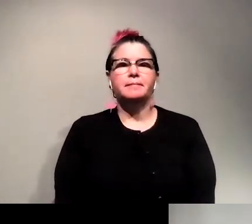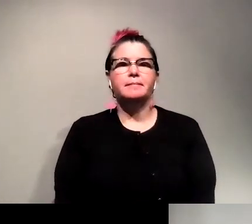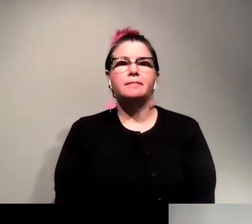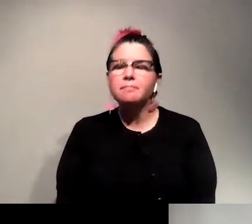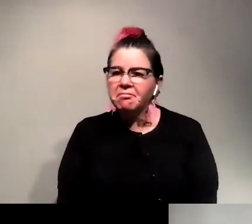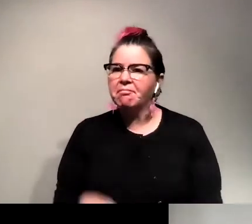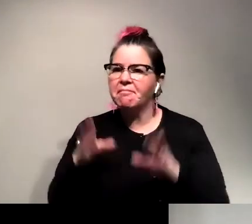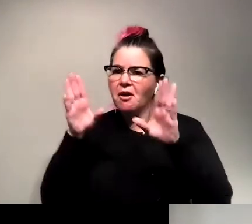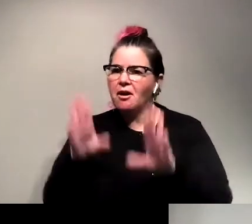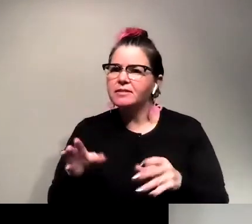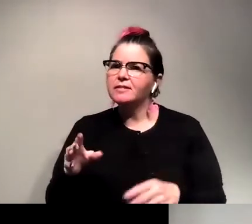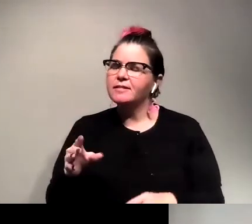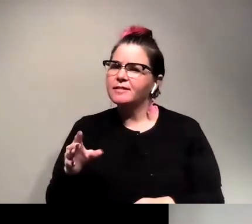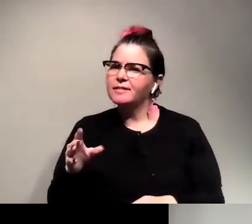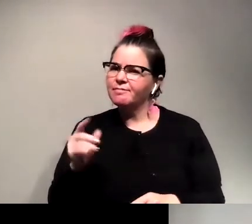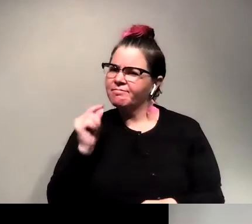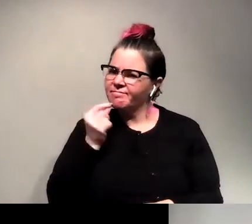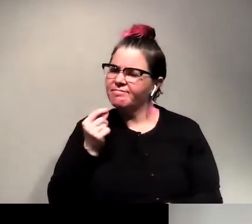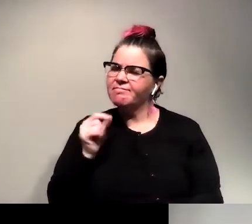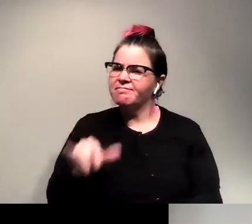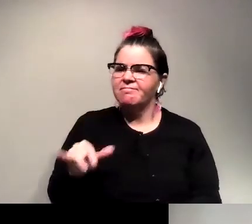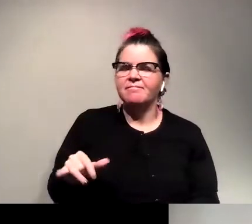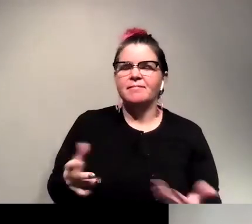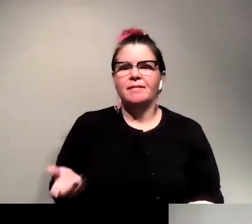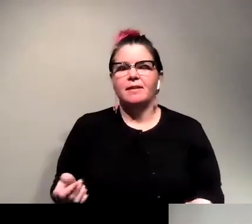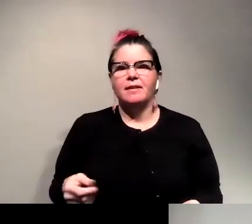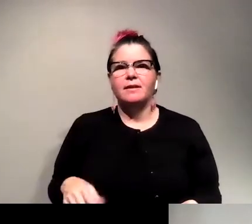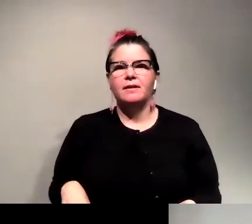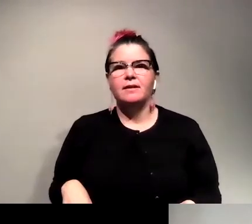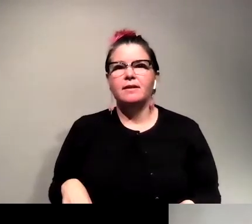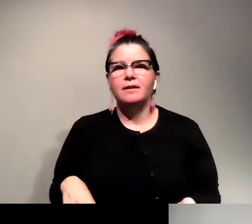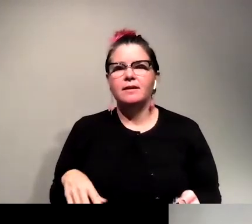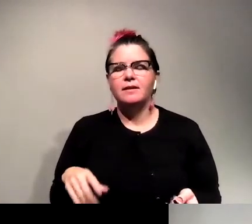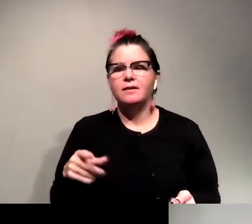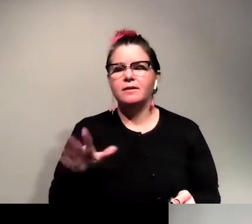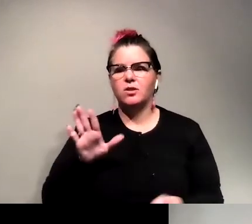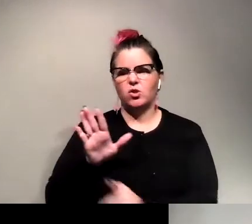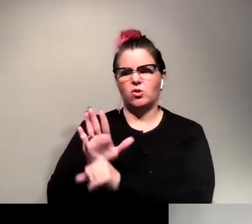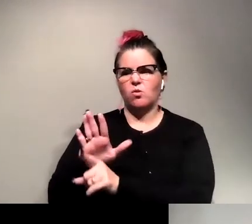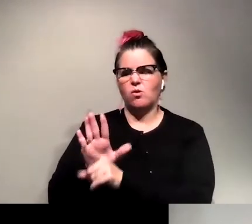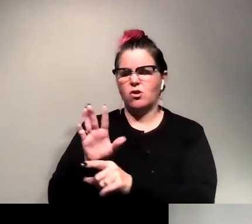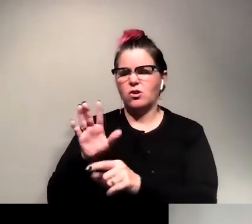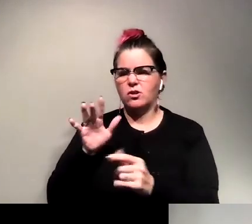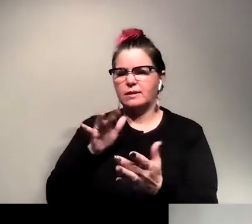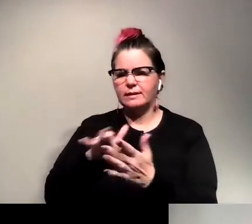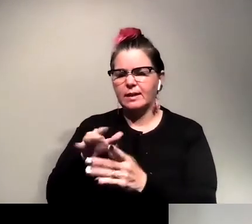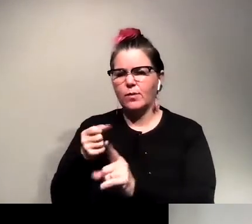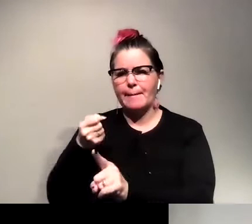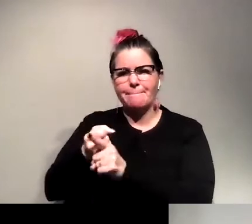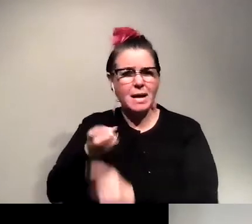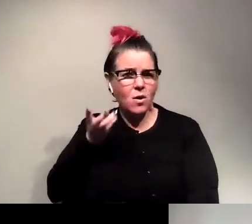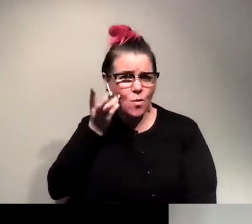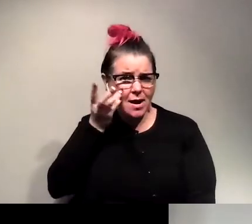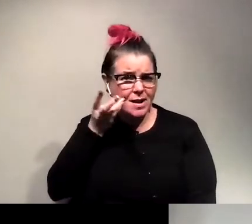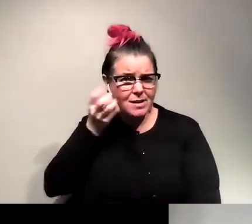Awesome. That sounds so cool. So what, how much of what you do affects like wine production